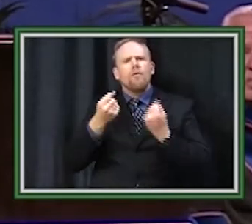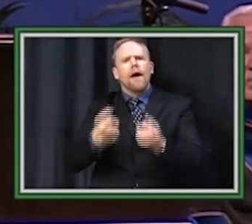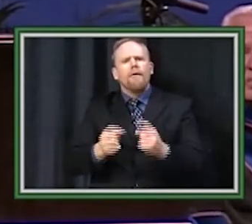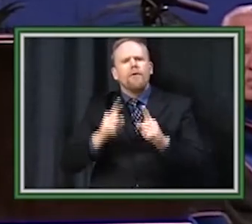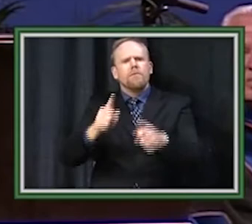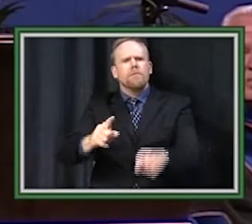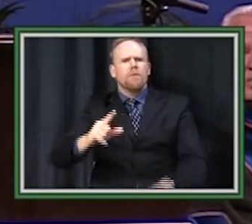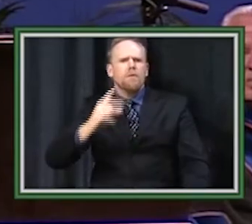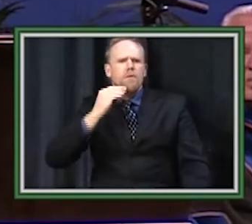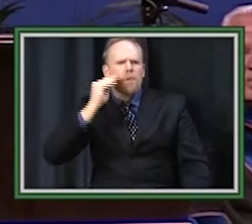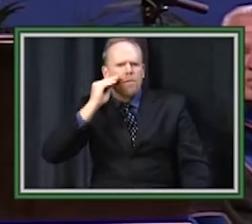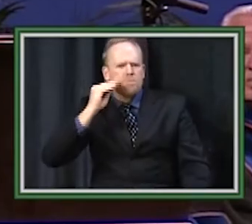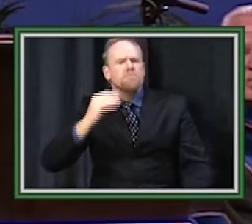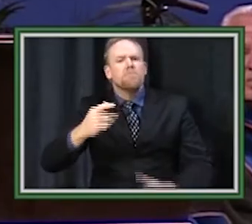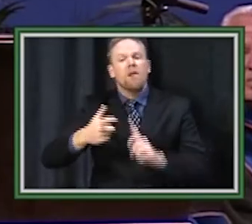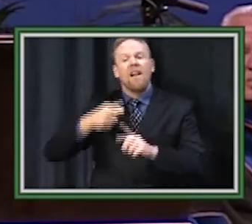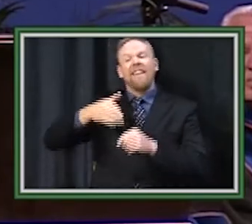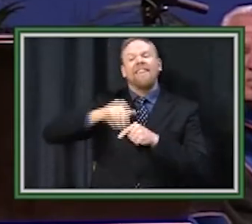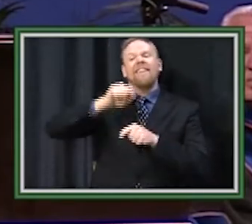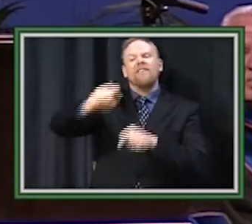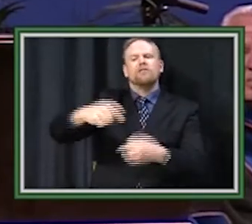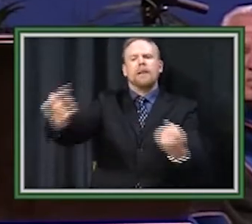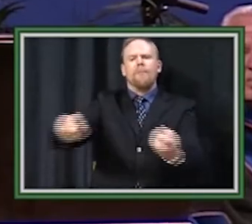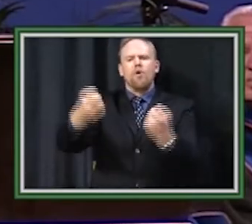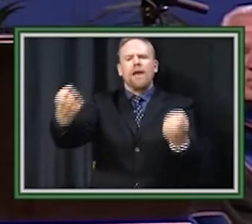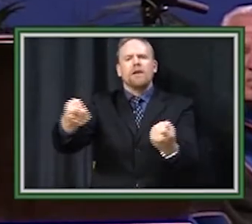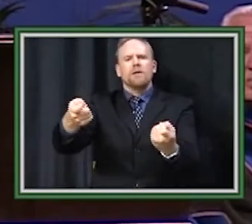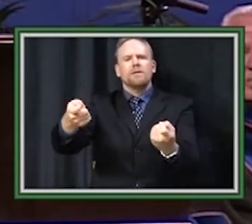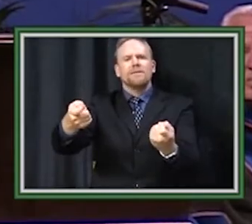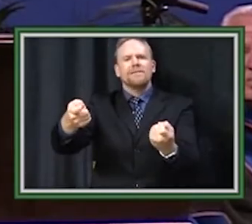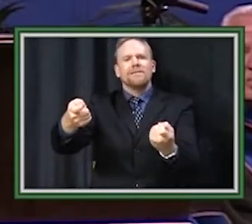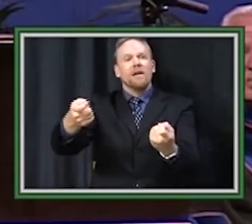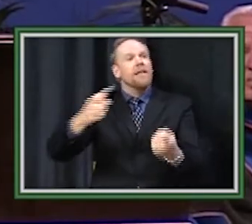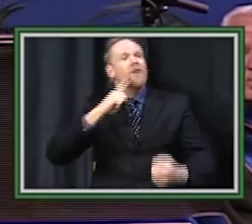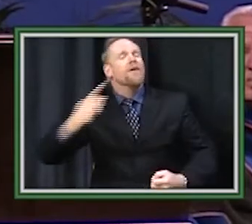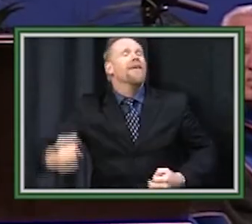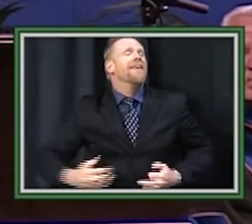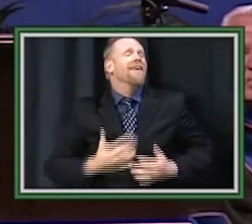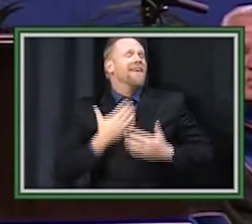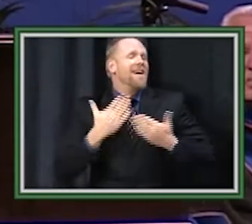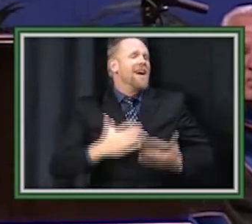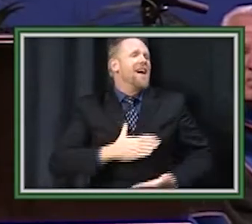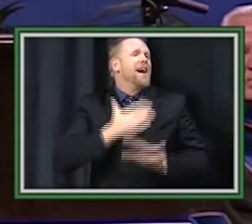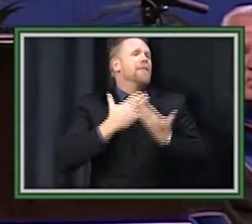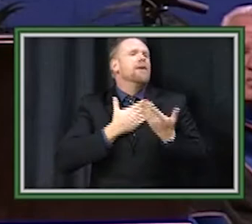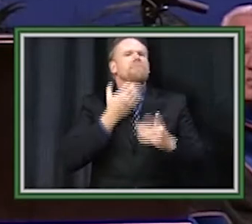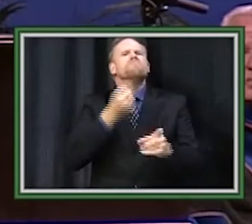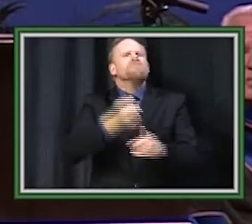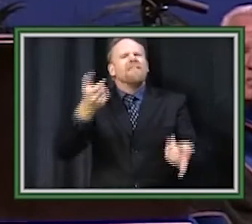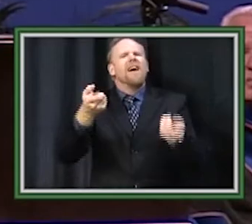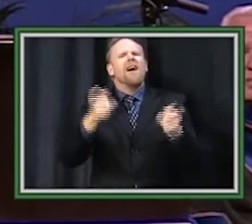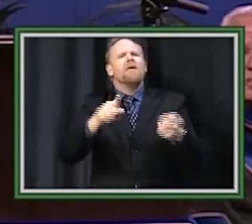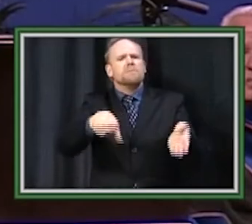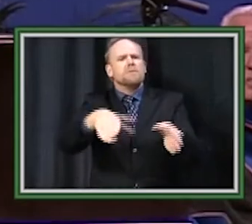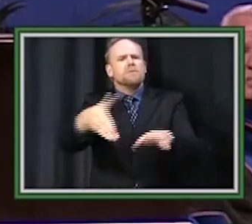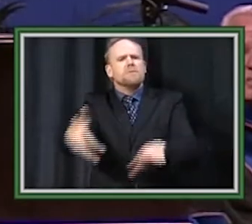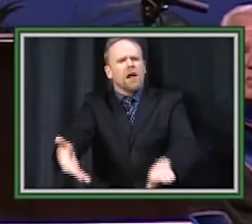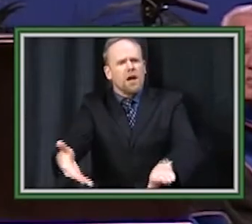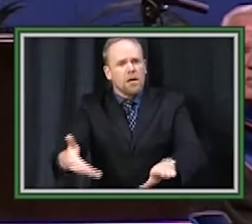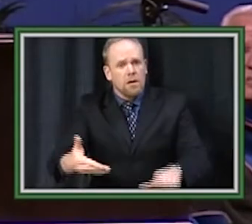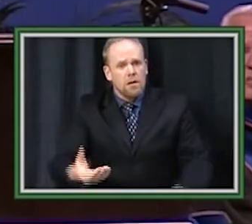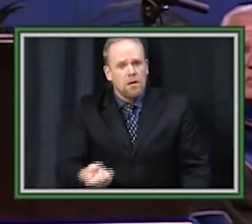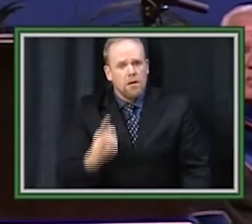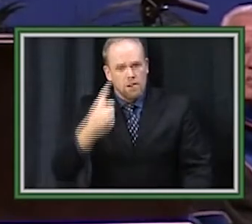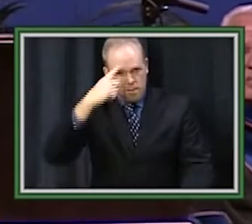celebration. They died amid great expectations of happiness. And you must now understand that my intention in telling this